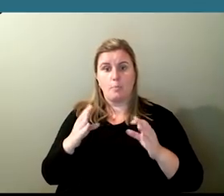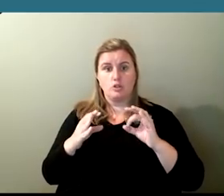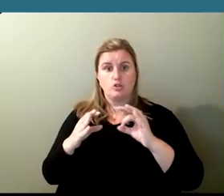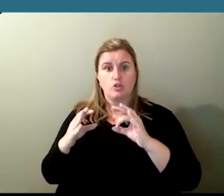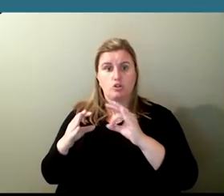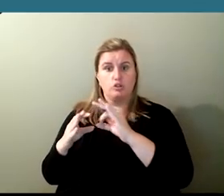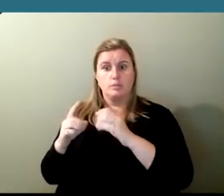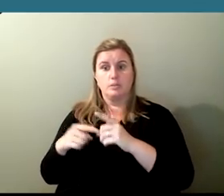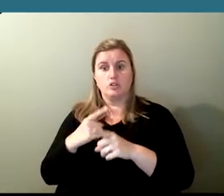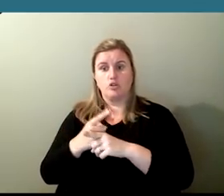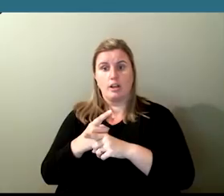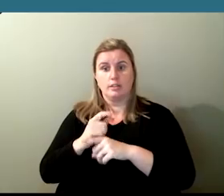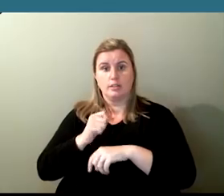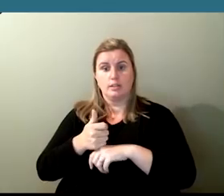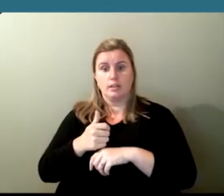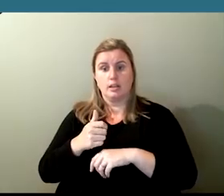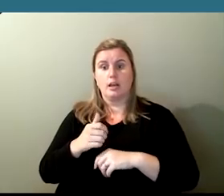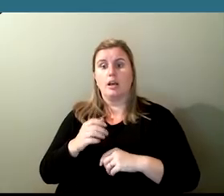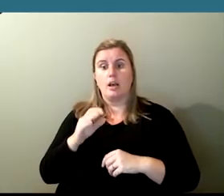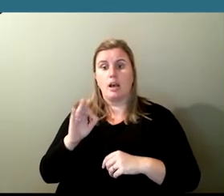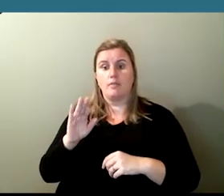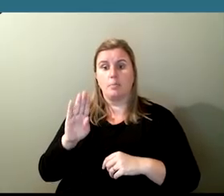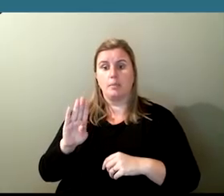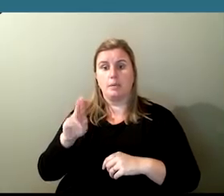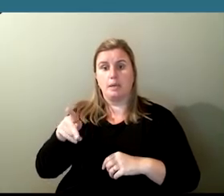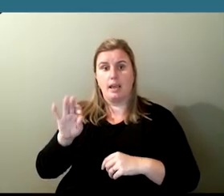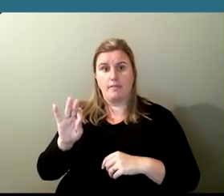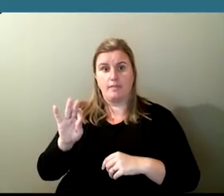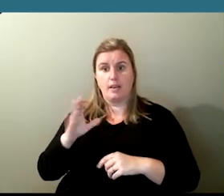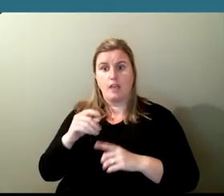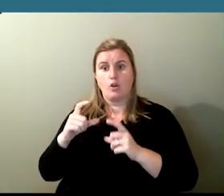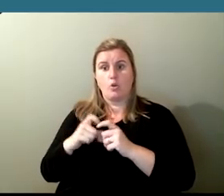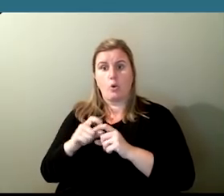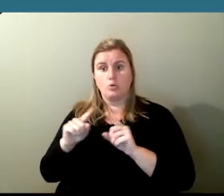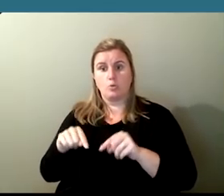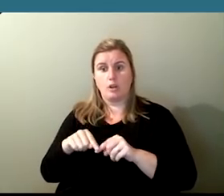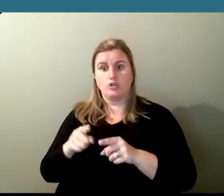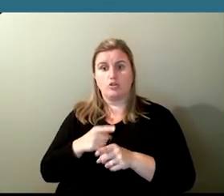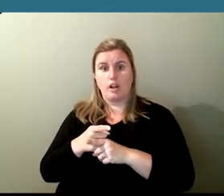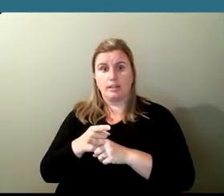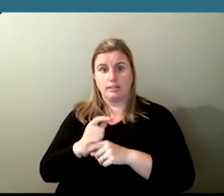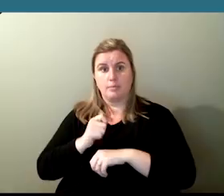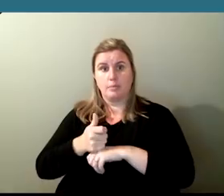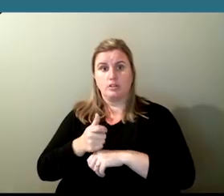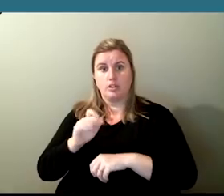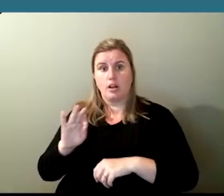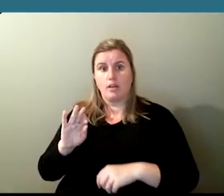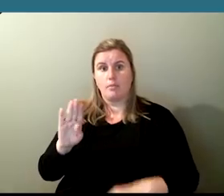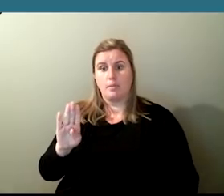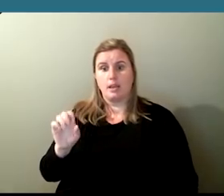correct implementation of PPF for this participant, and the closed squares, correct implementation of